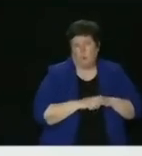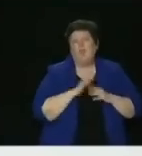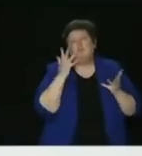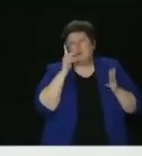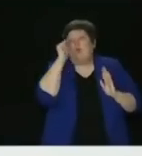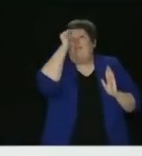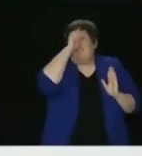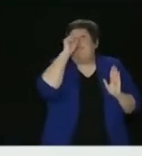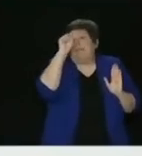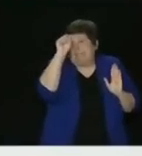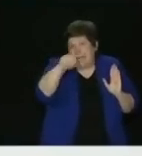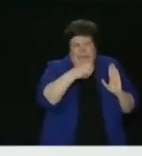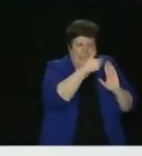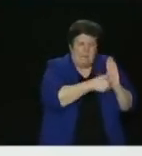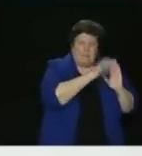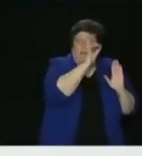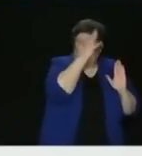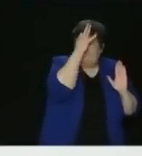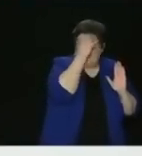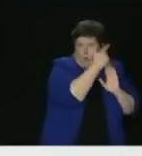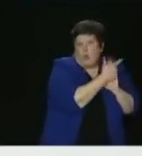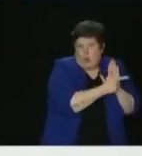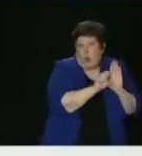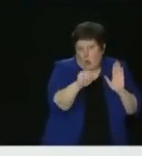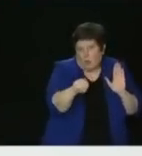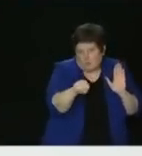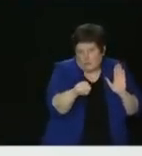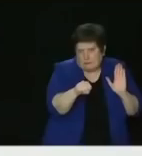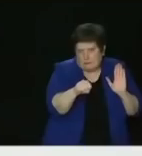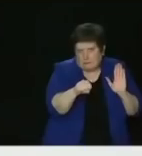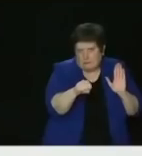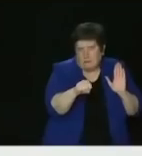the impact, since it is a federal act,